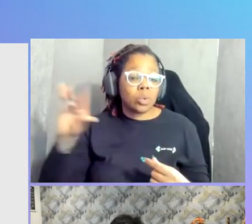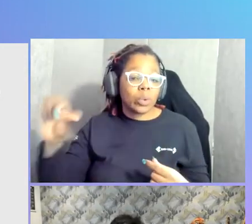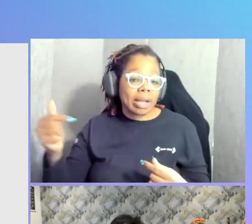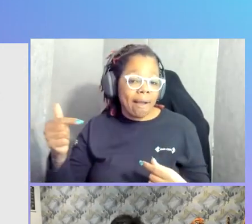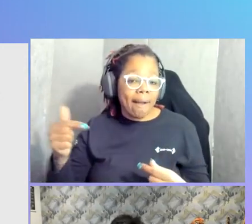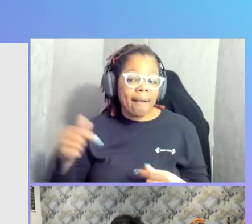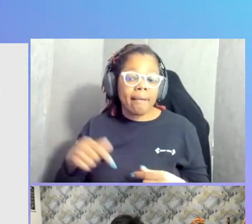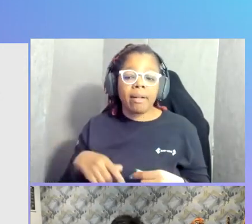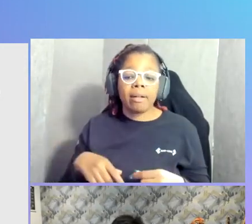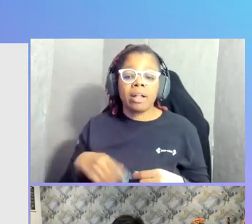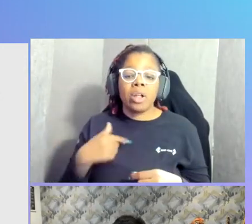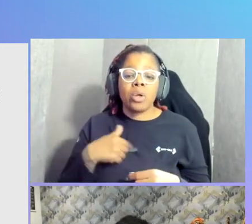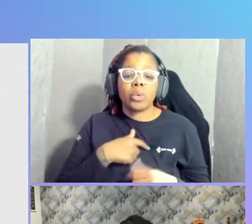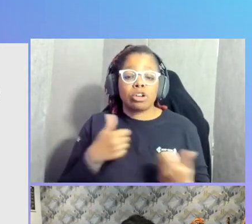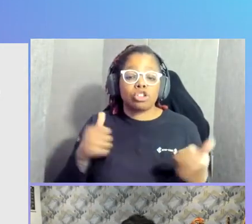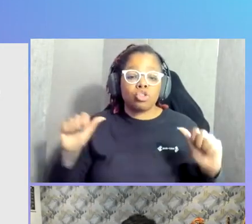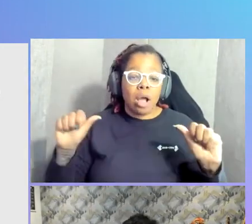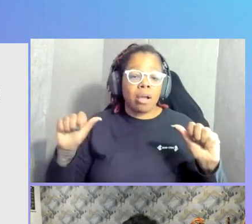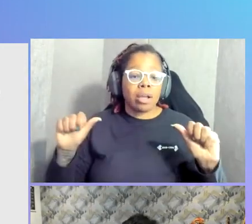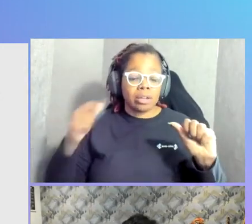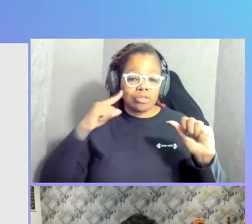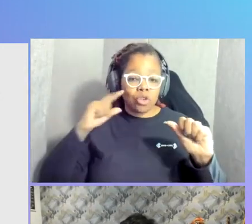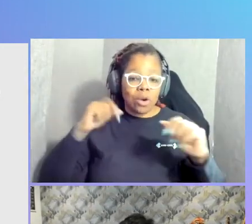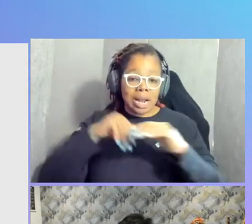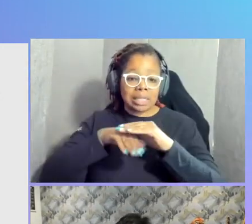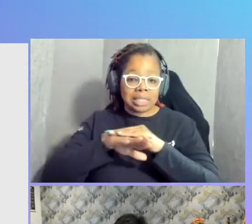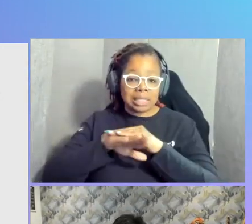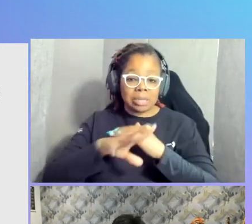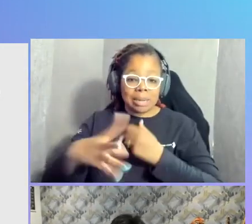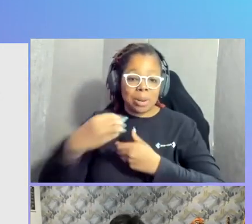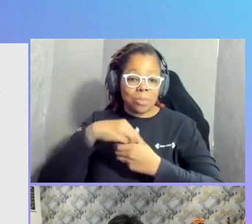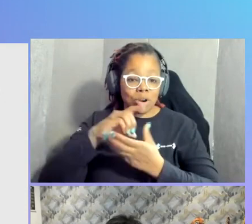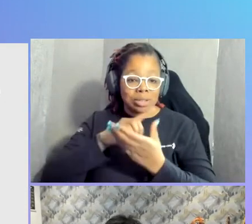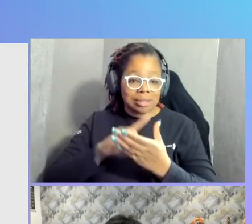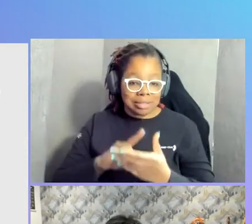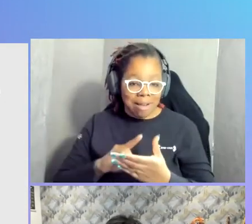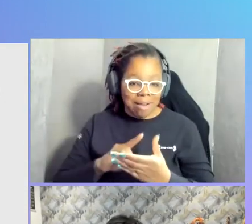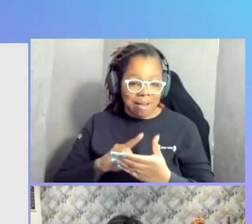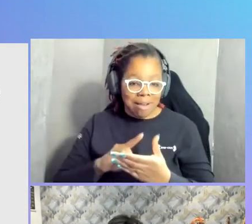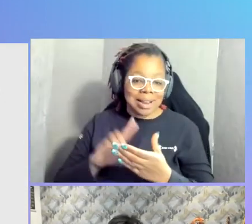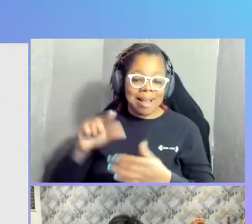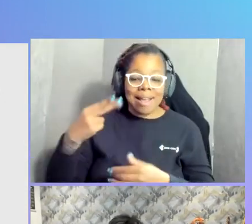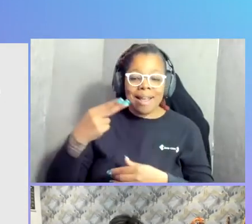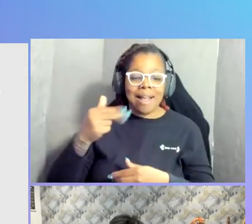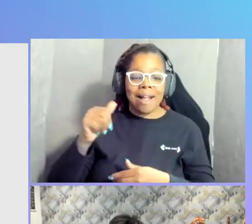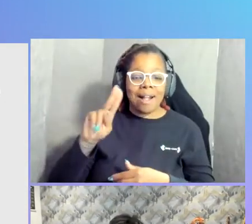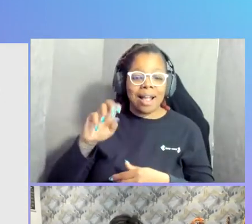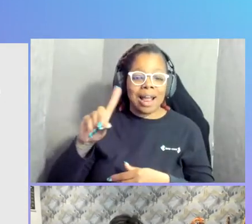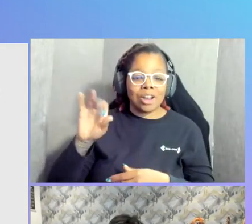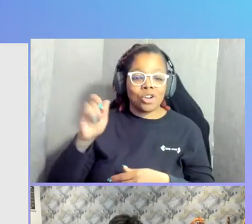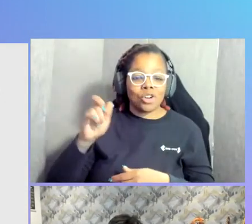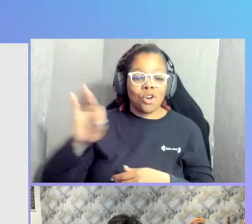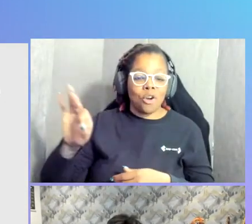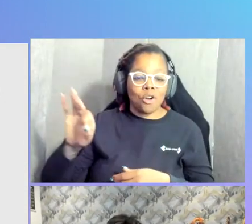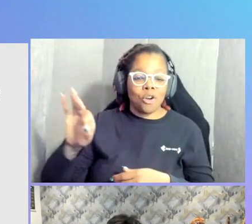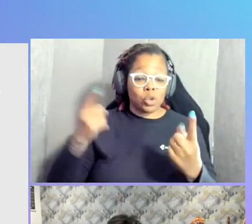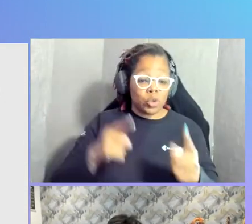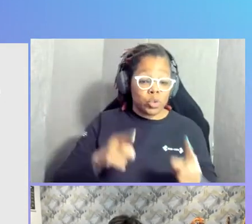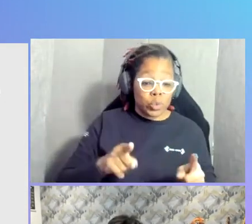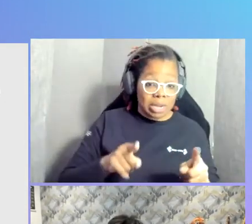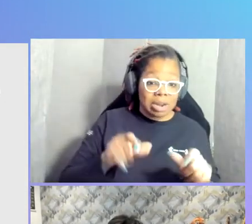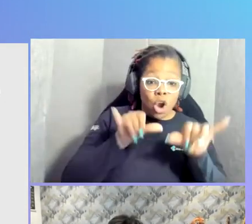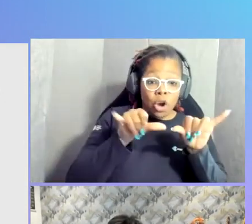guidelines. We are trying to make accessibility part of the design handoff. So we wanted to make sure that our